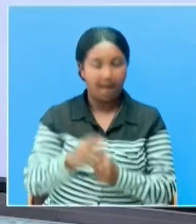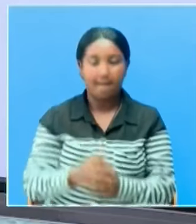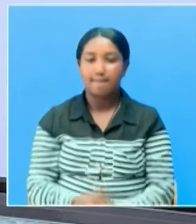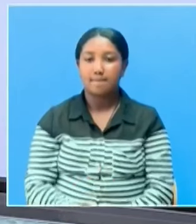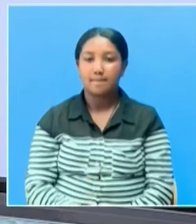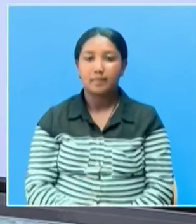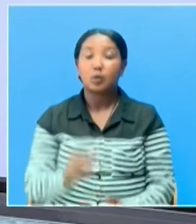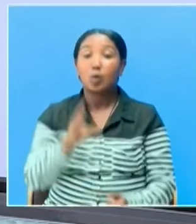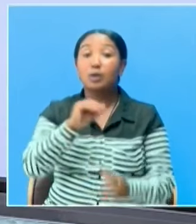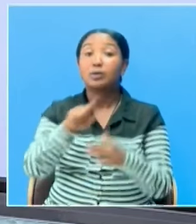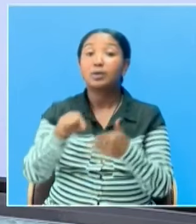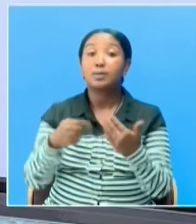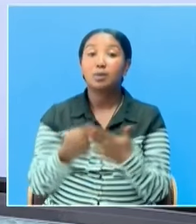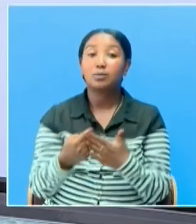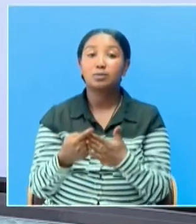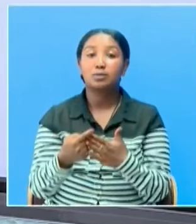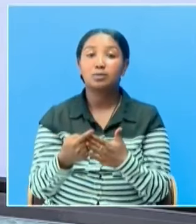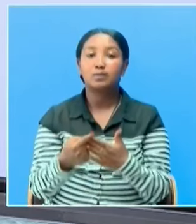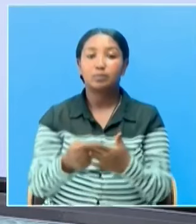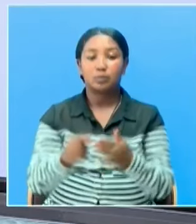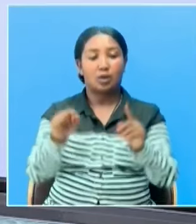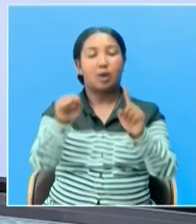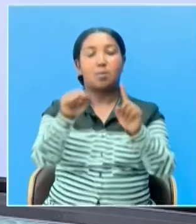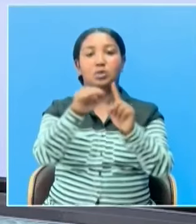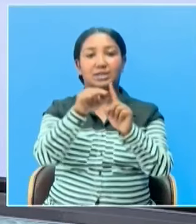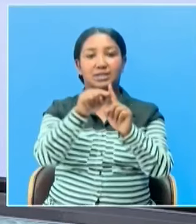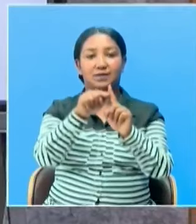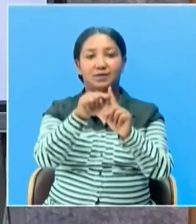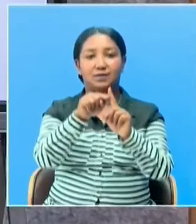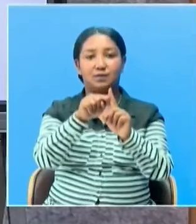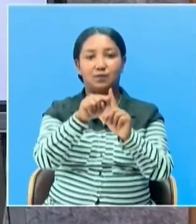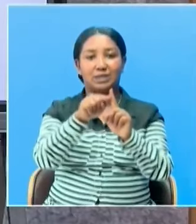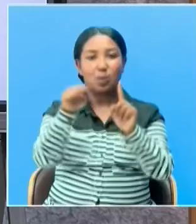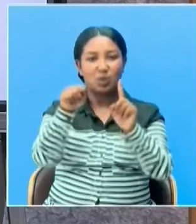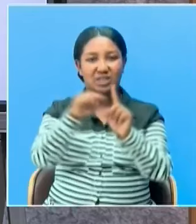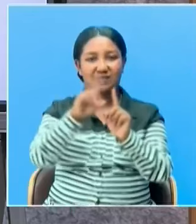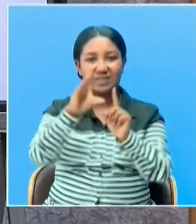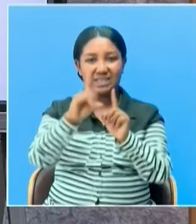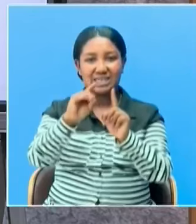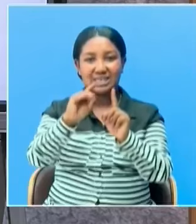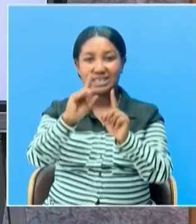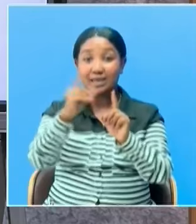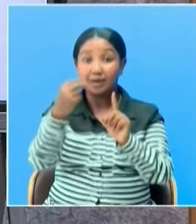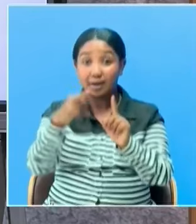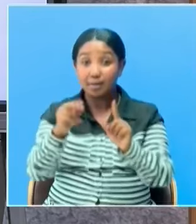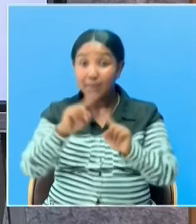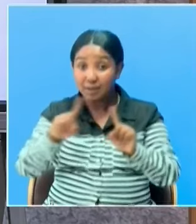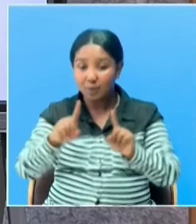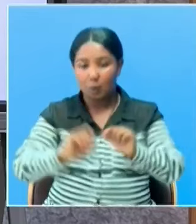we're talking about positive degree, but we are comparing.